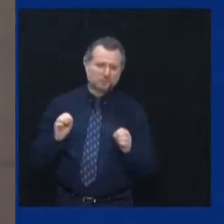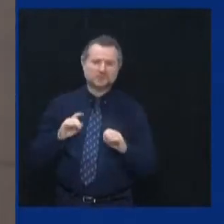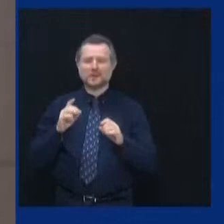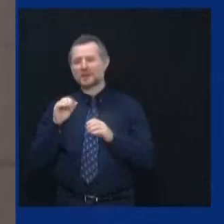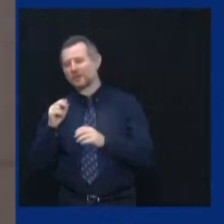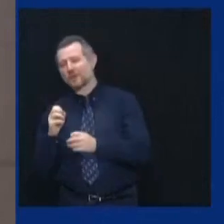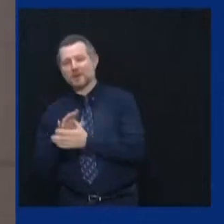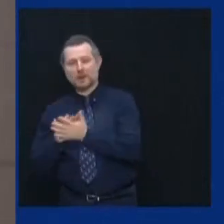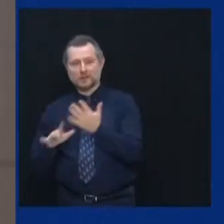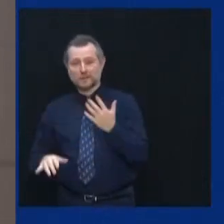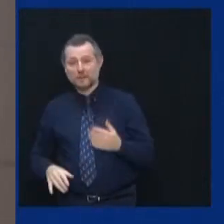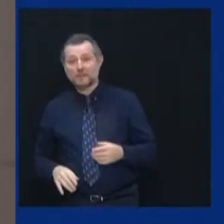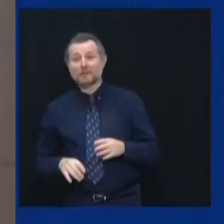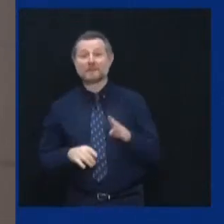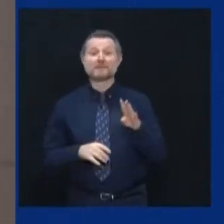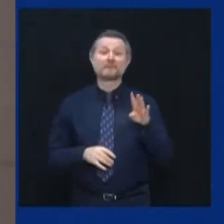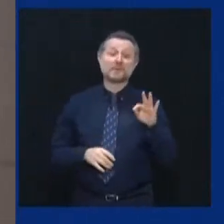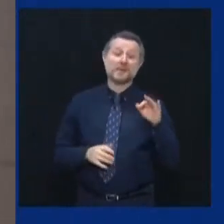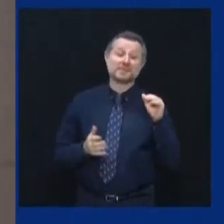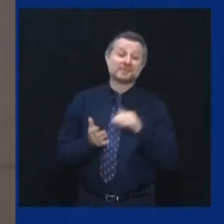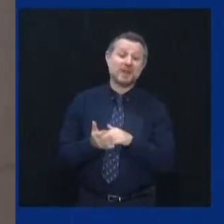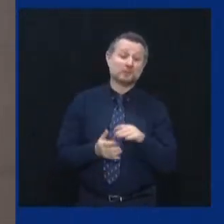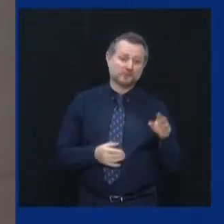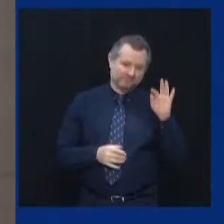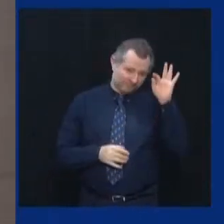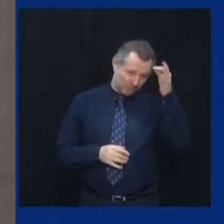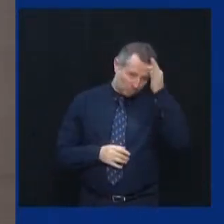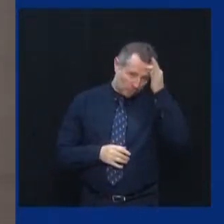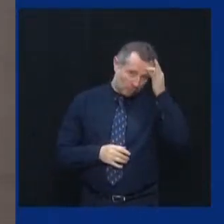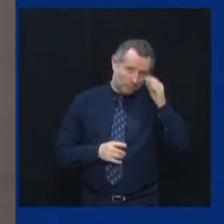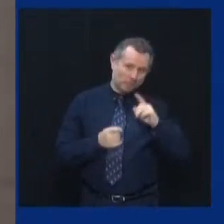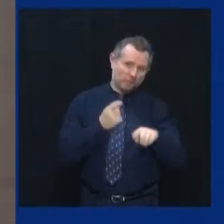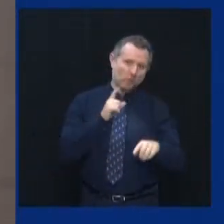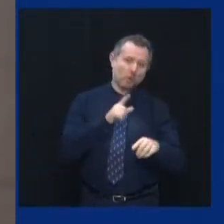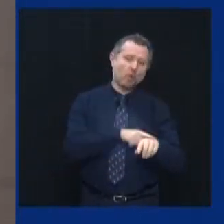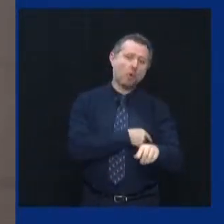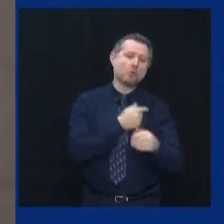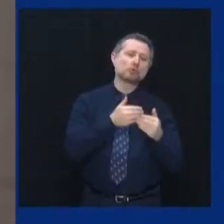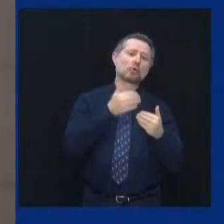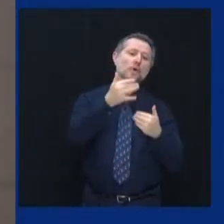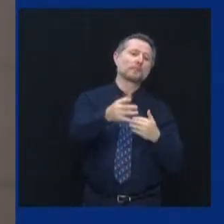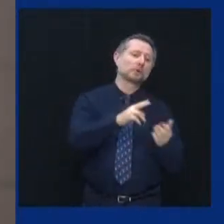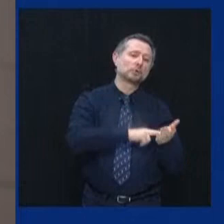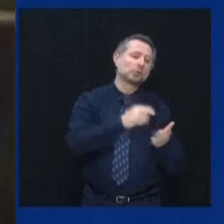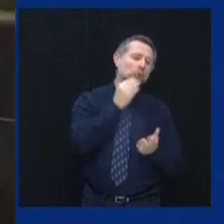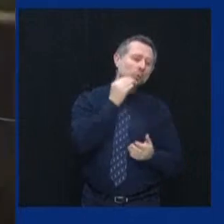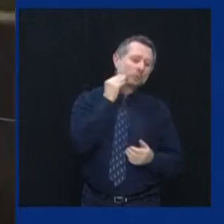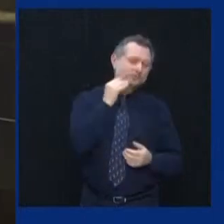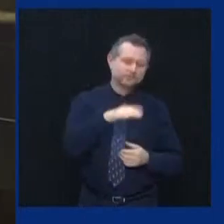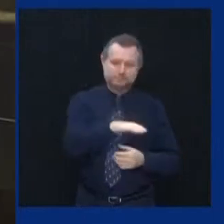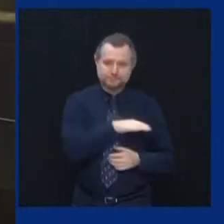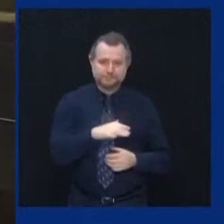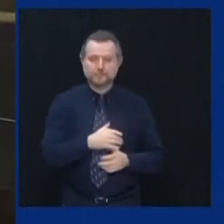and 79,000 through the federal long-term care facility nursing home program so far.